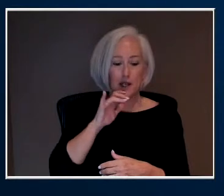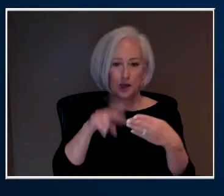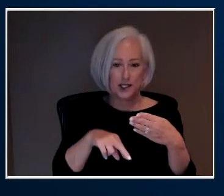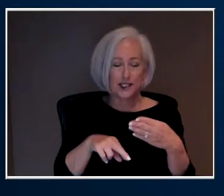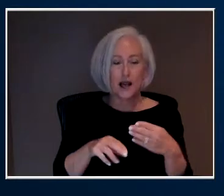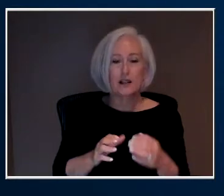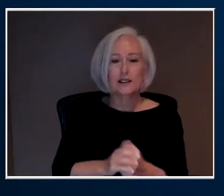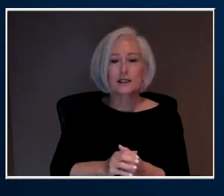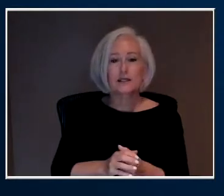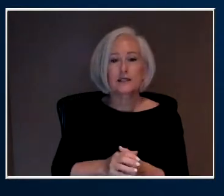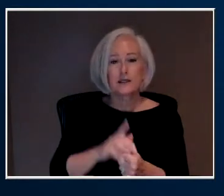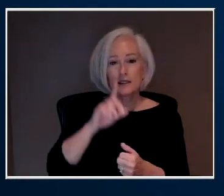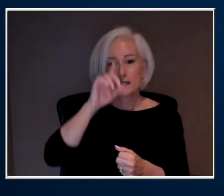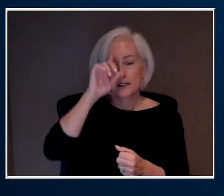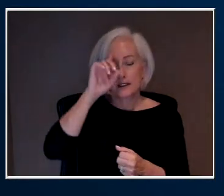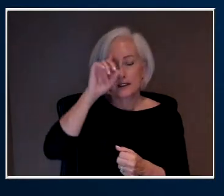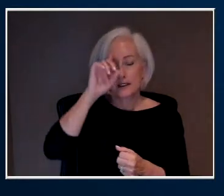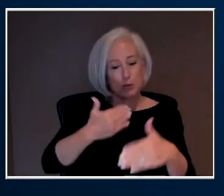It's a process. It